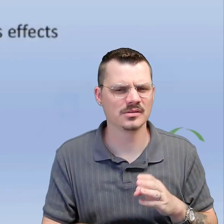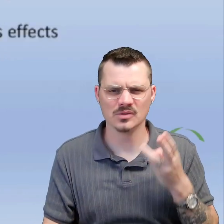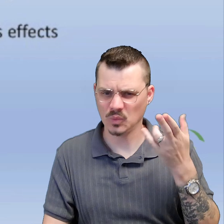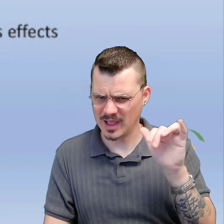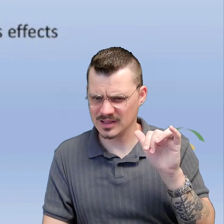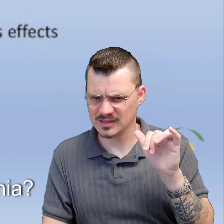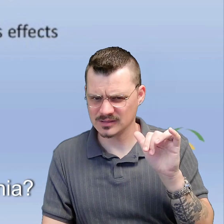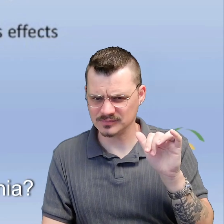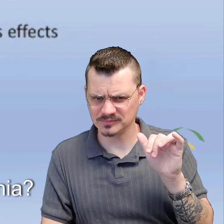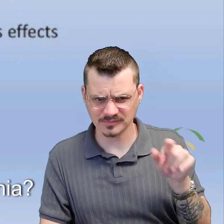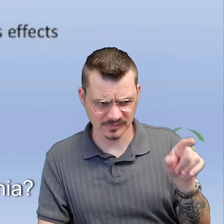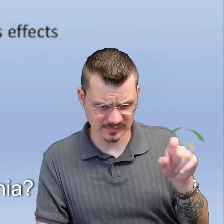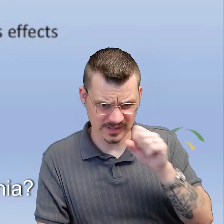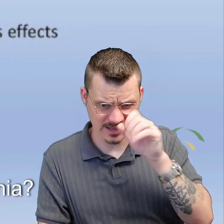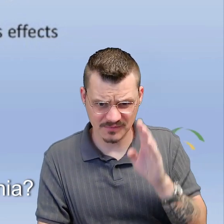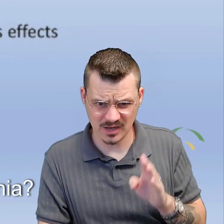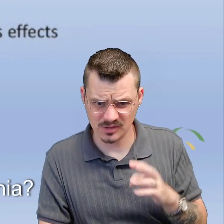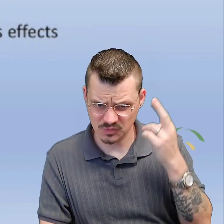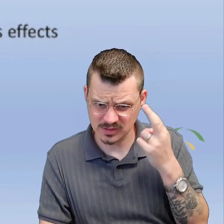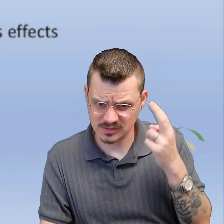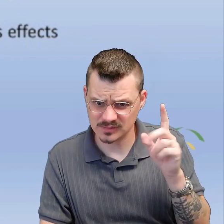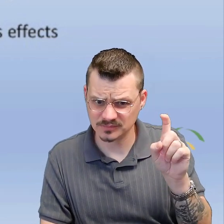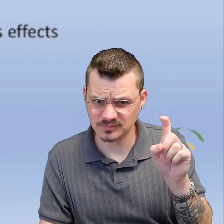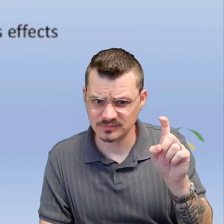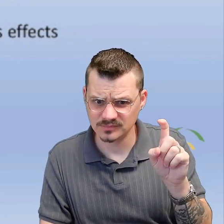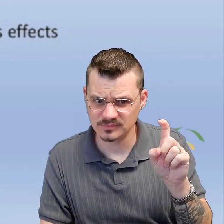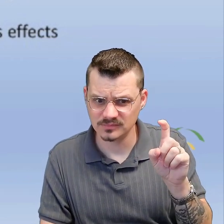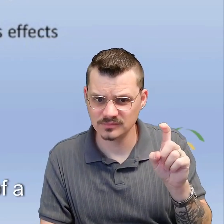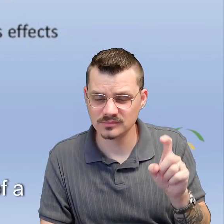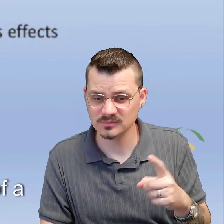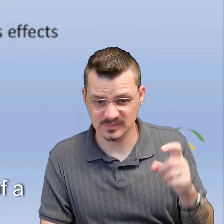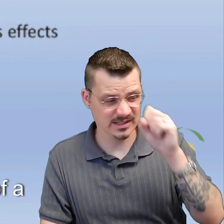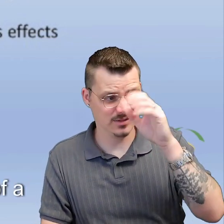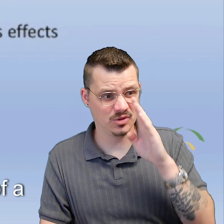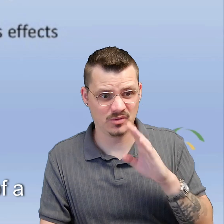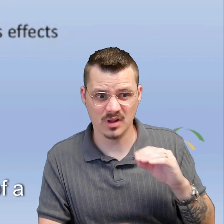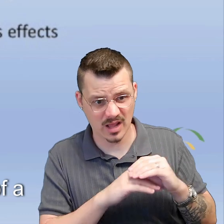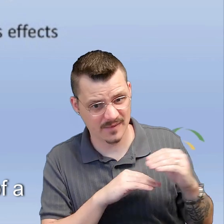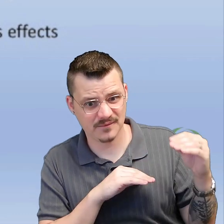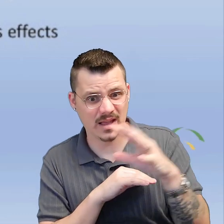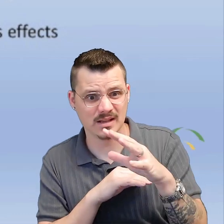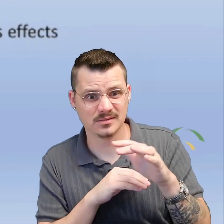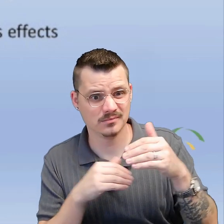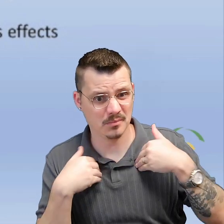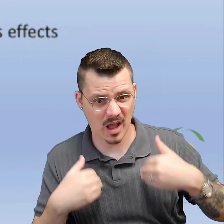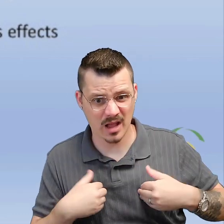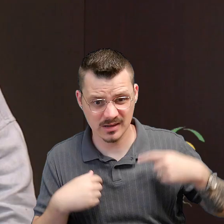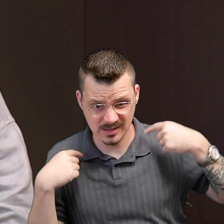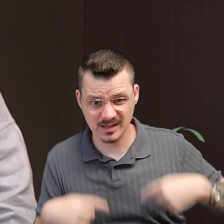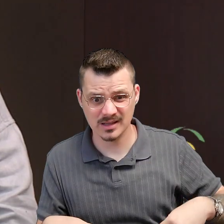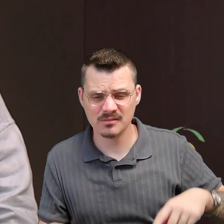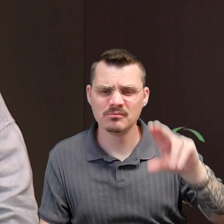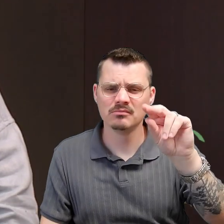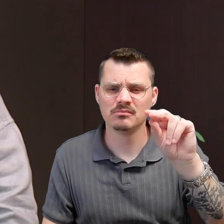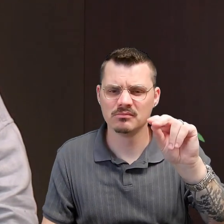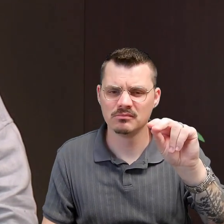Why is it? Is it something to do with schizophrenia? Does schizophrenia affect the rest of a person's body? And the answer